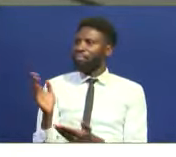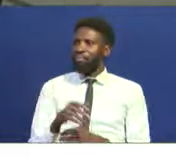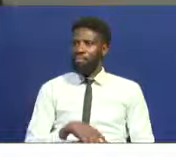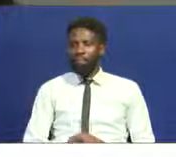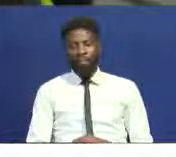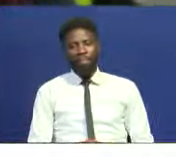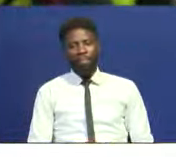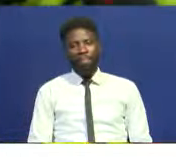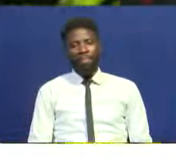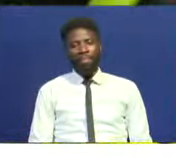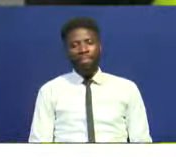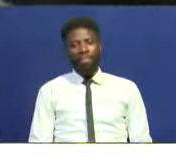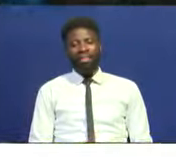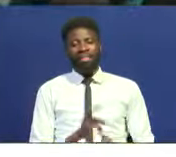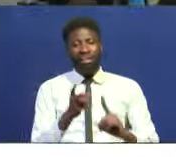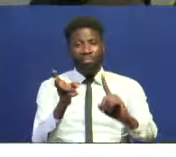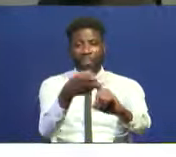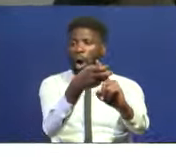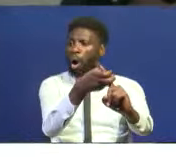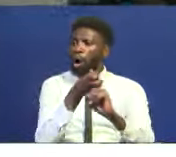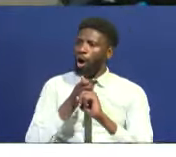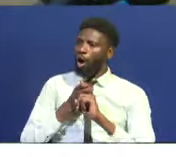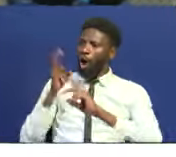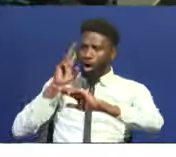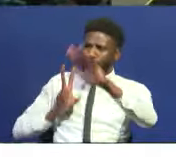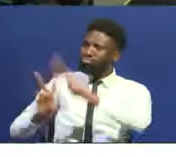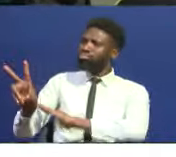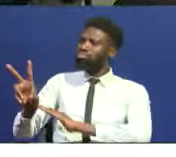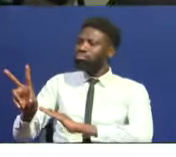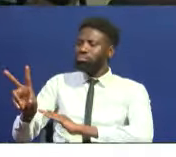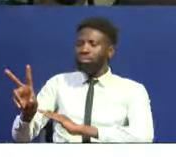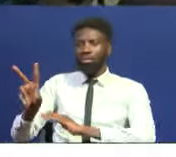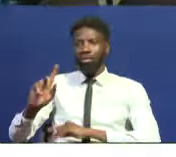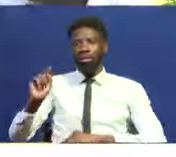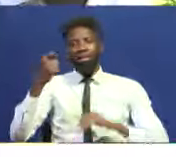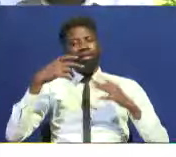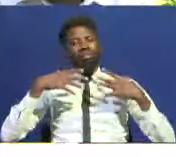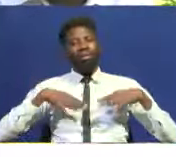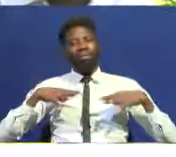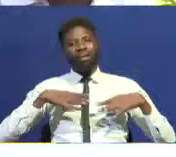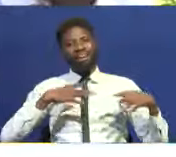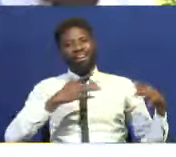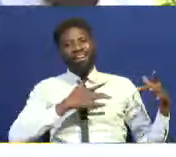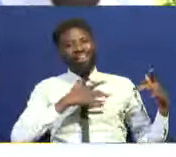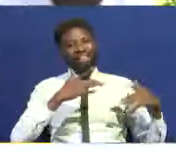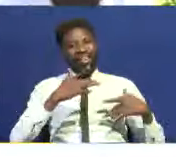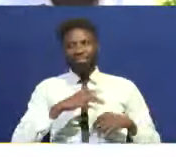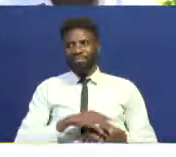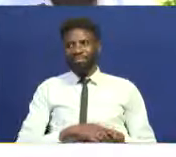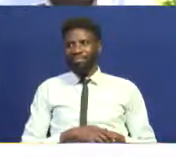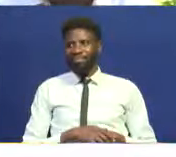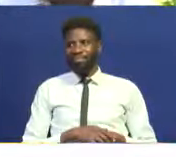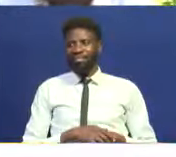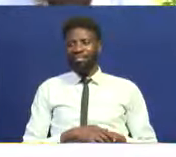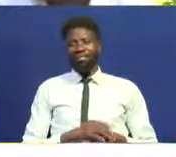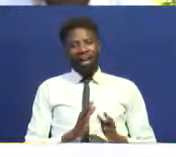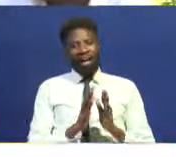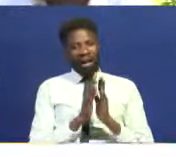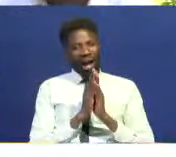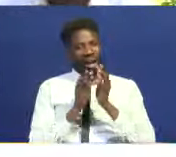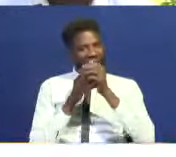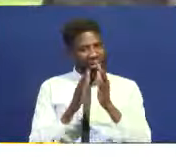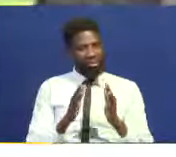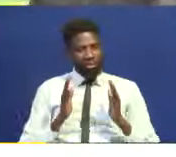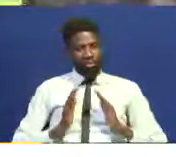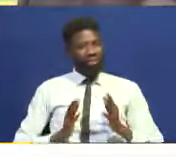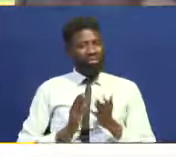The increased cases of abduction in the country have raised concern from Kenyans. A section of religious leaders and human rights defenders in Siaya